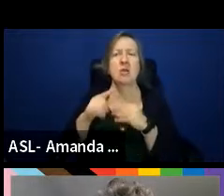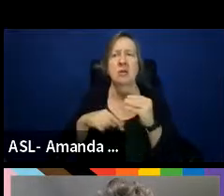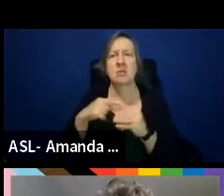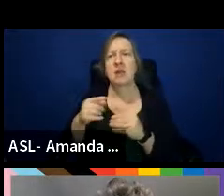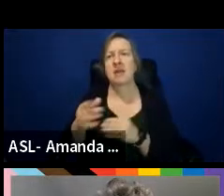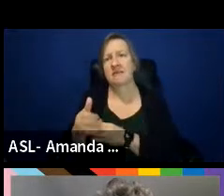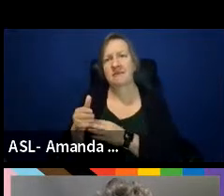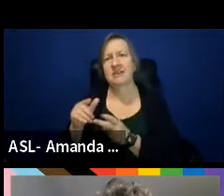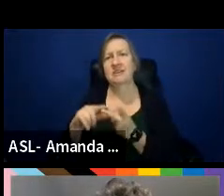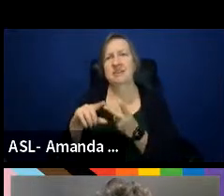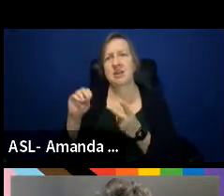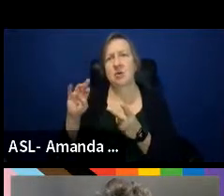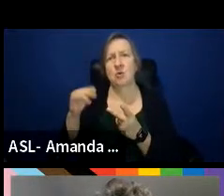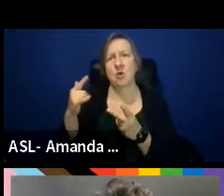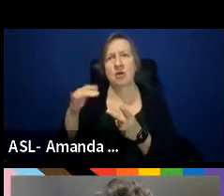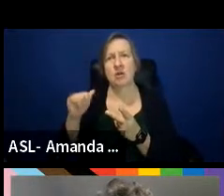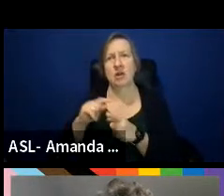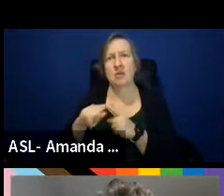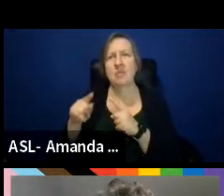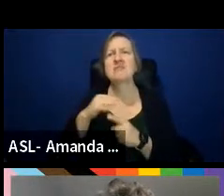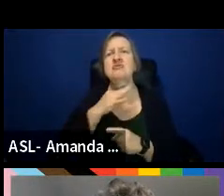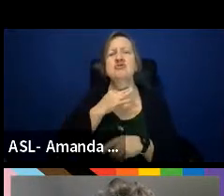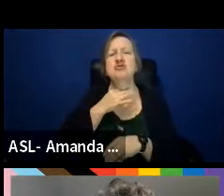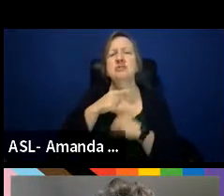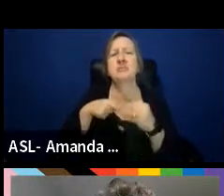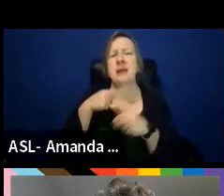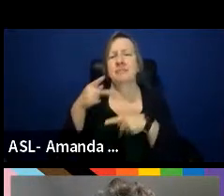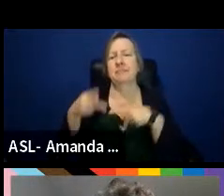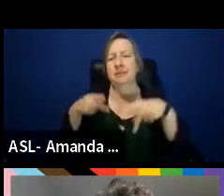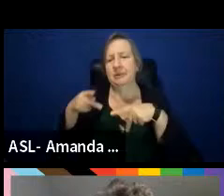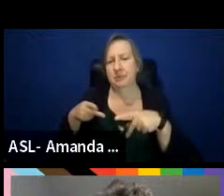and the orcas. I just wanted to know about the people. That's all.